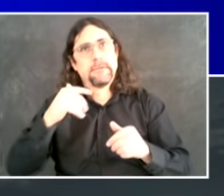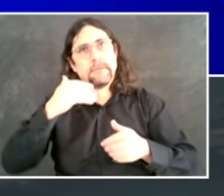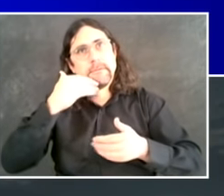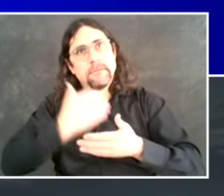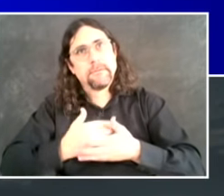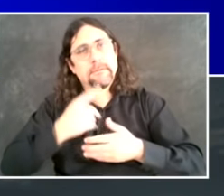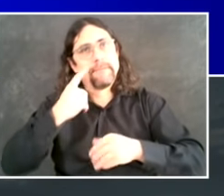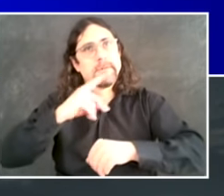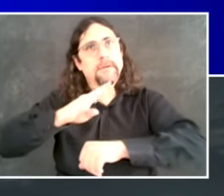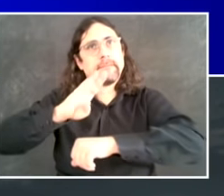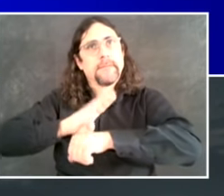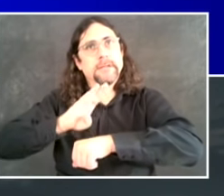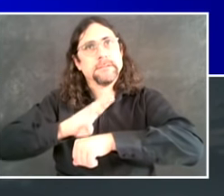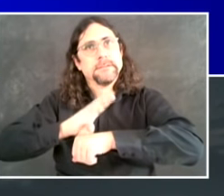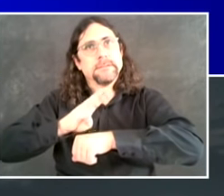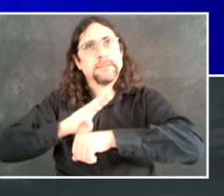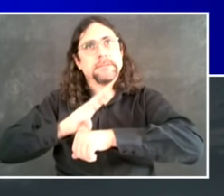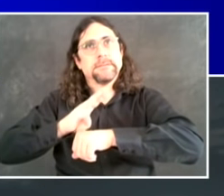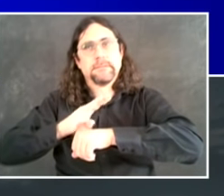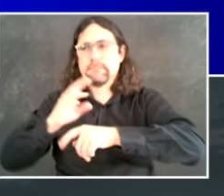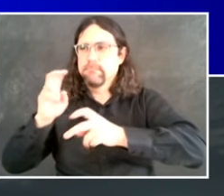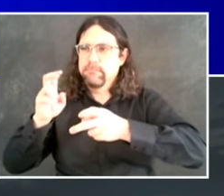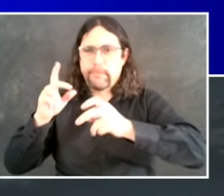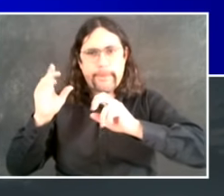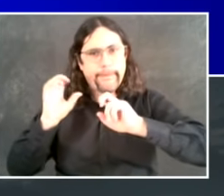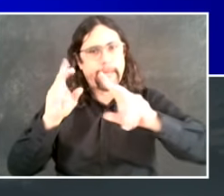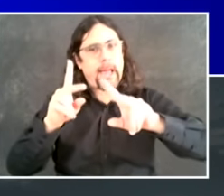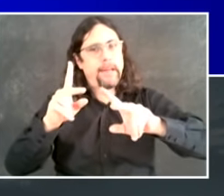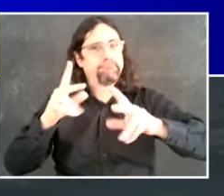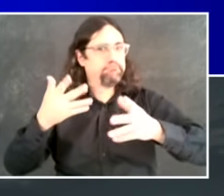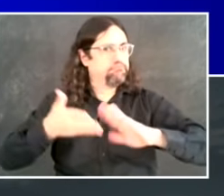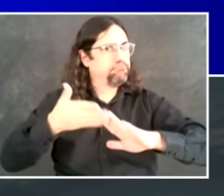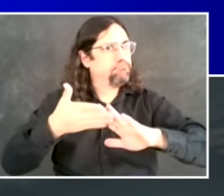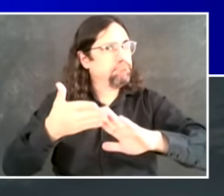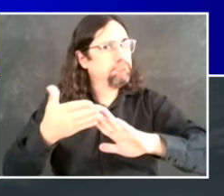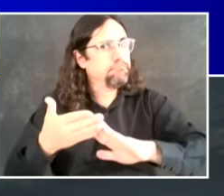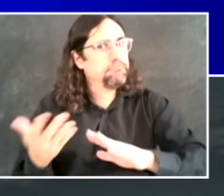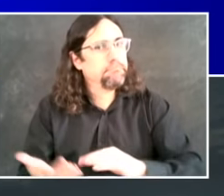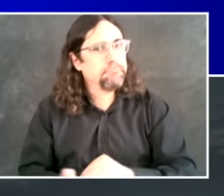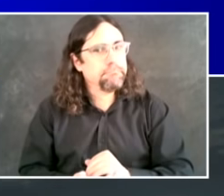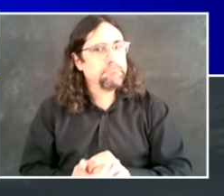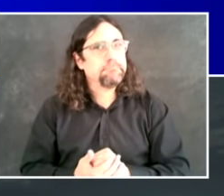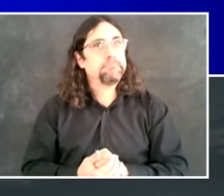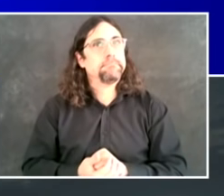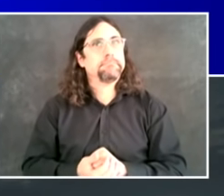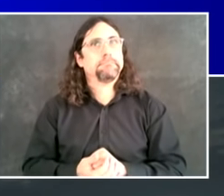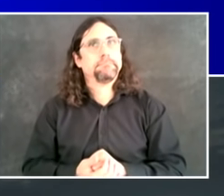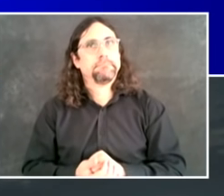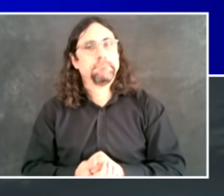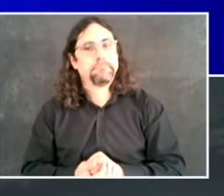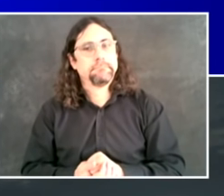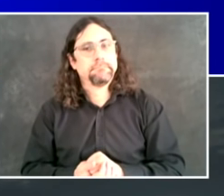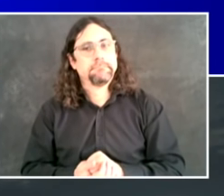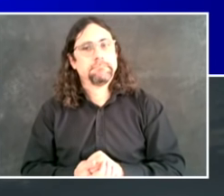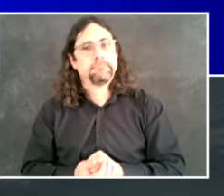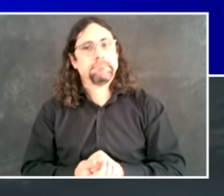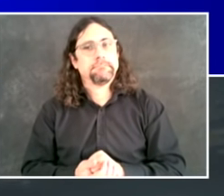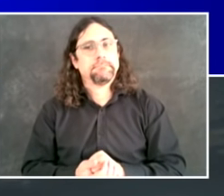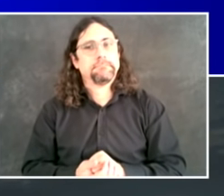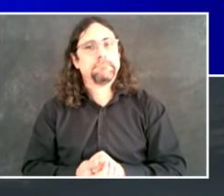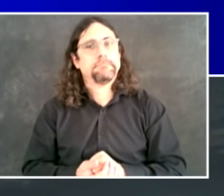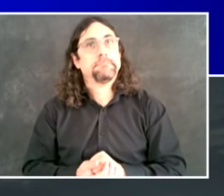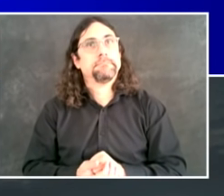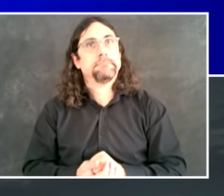to get people who represent all the communities of this city. So we're interested in